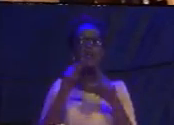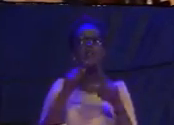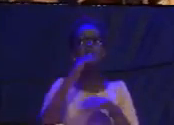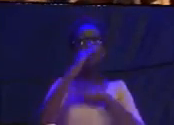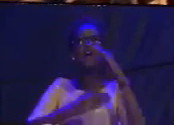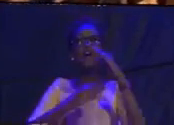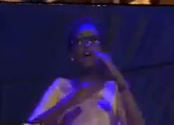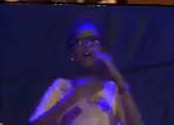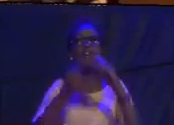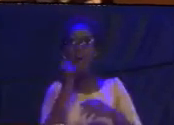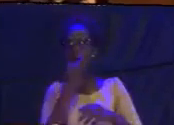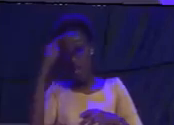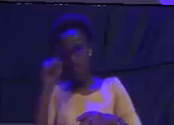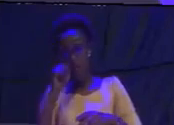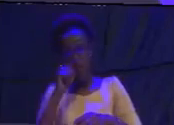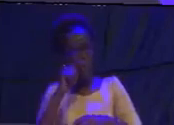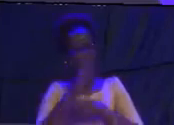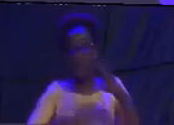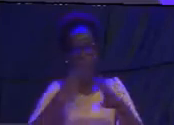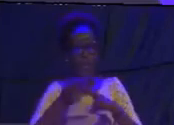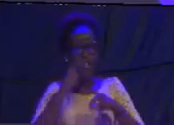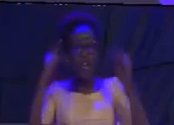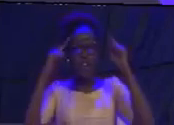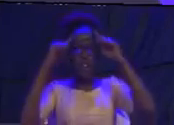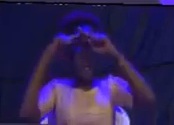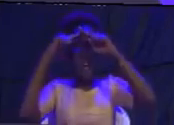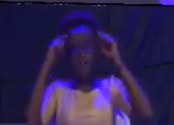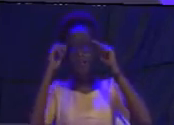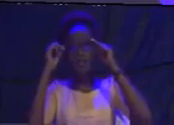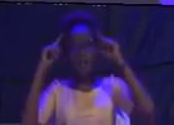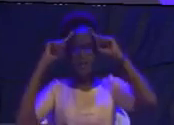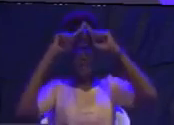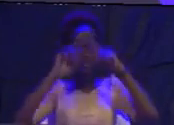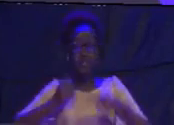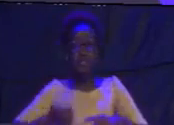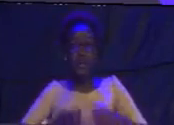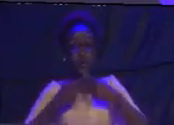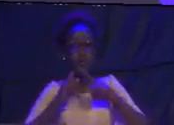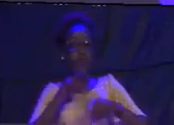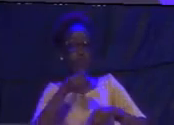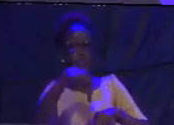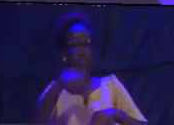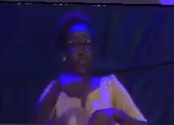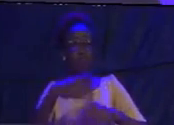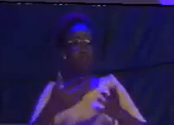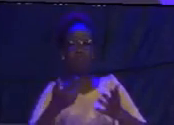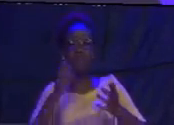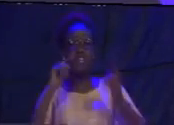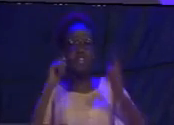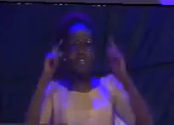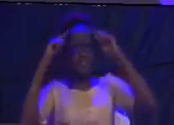The eyes of men see a virgin maid, but the eyes of heaven see a conceiving virgin.